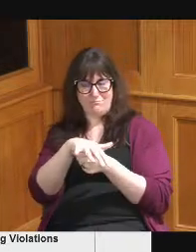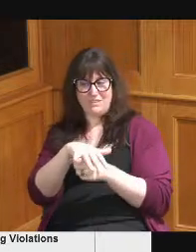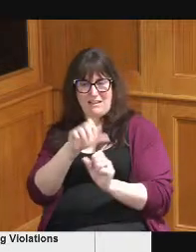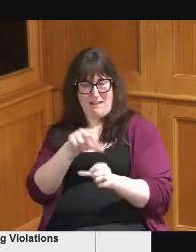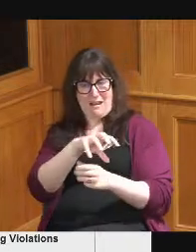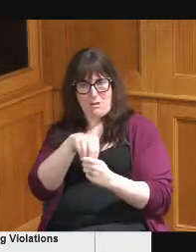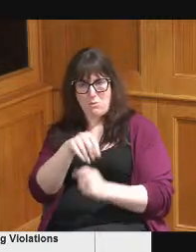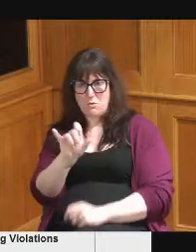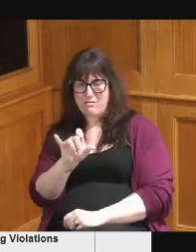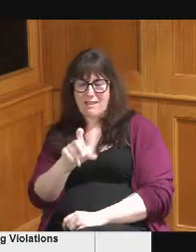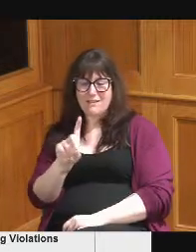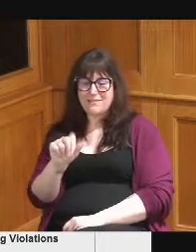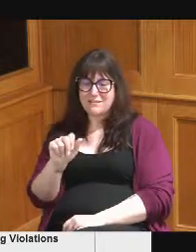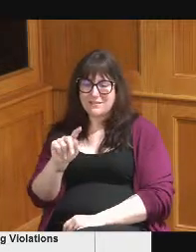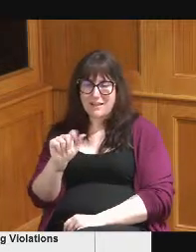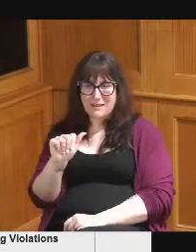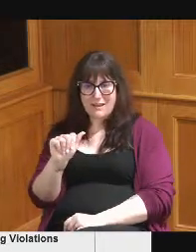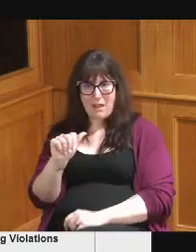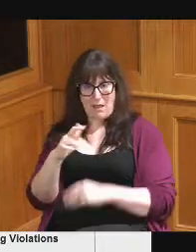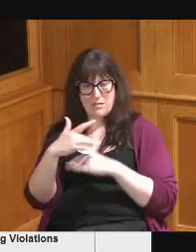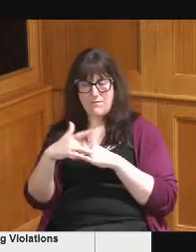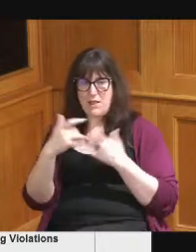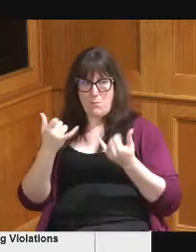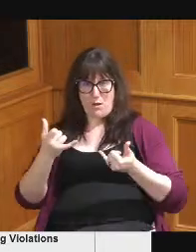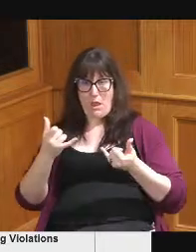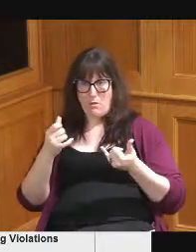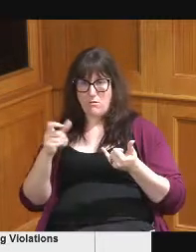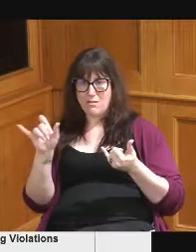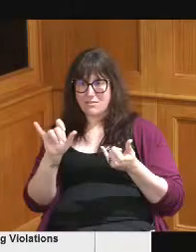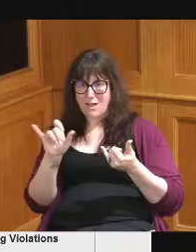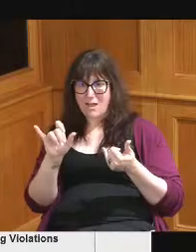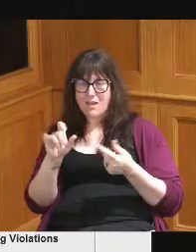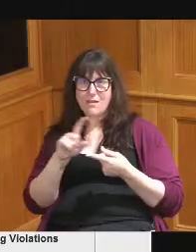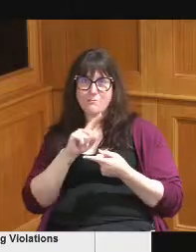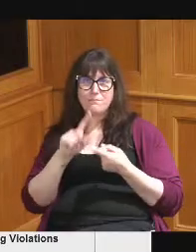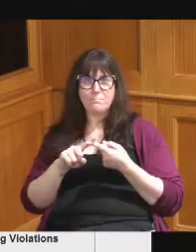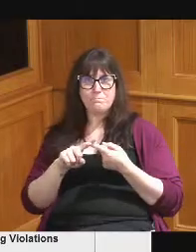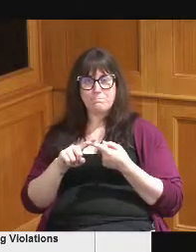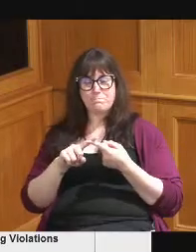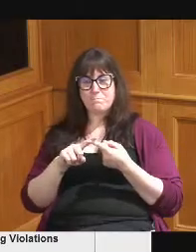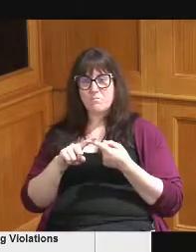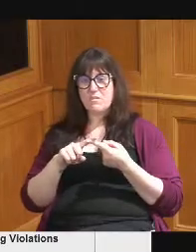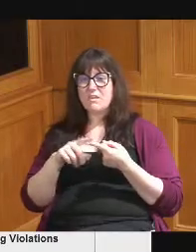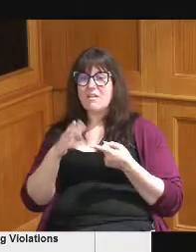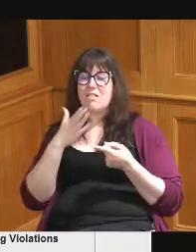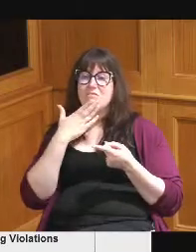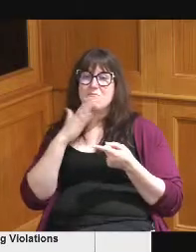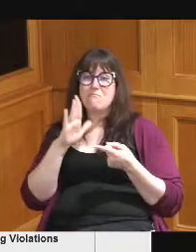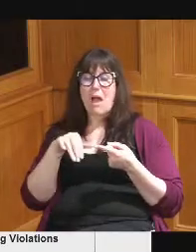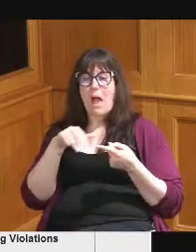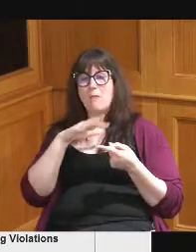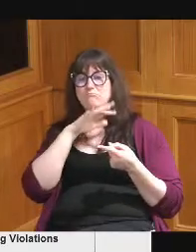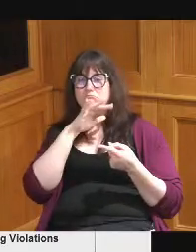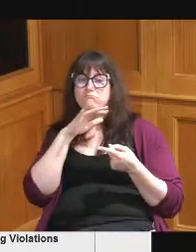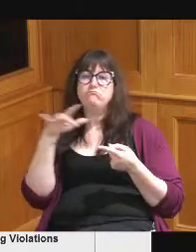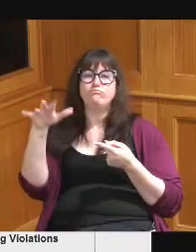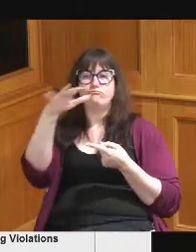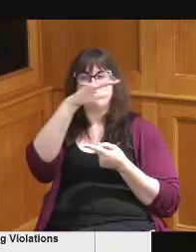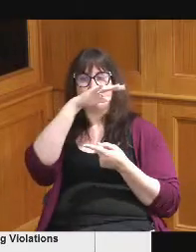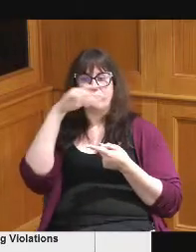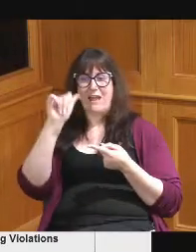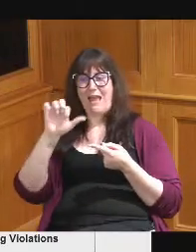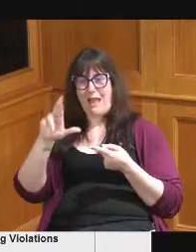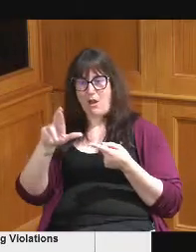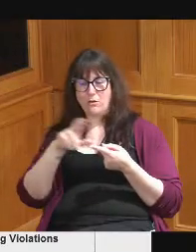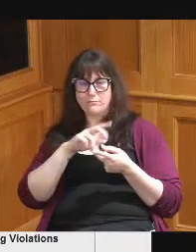include data that are available now, such as the amount of pollution in an area, the PM10